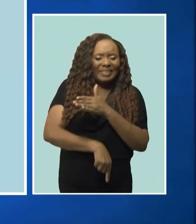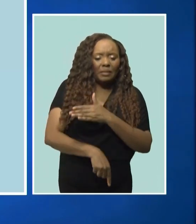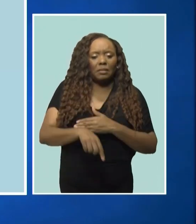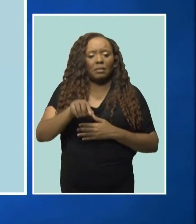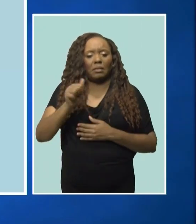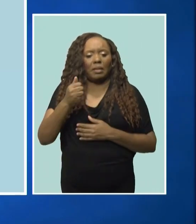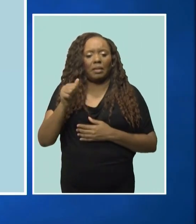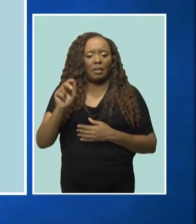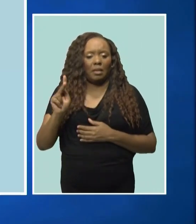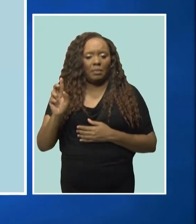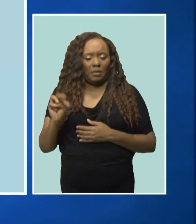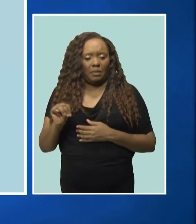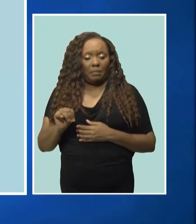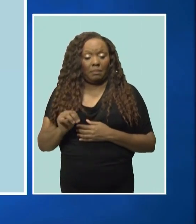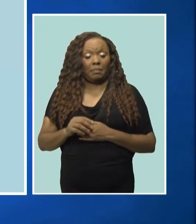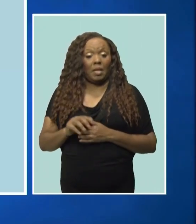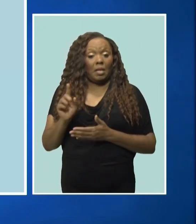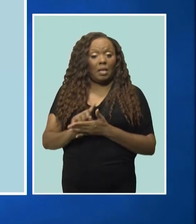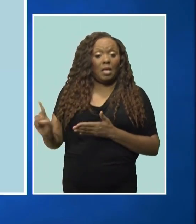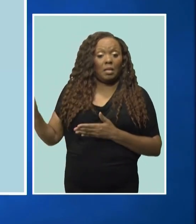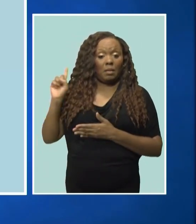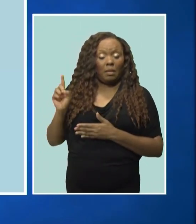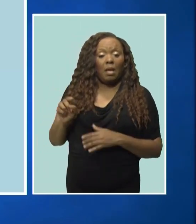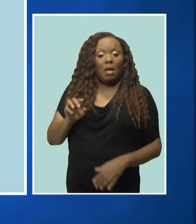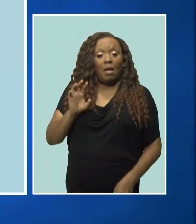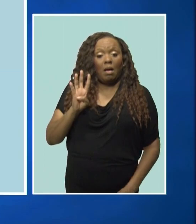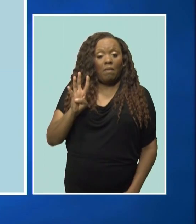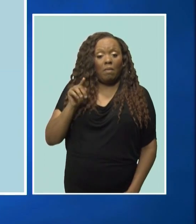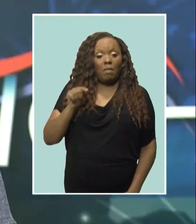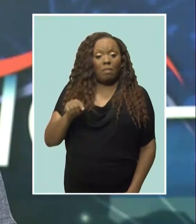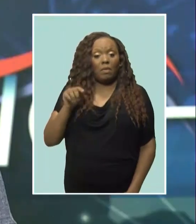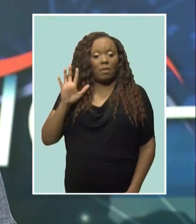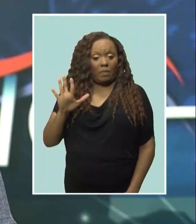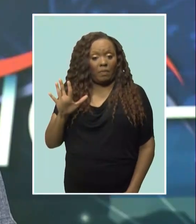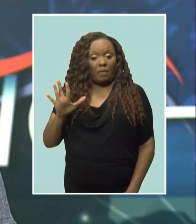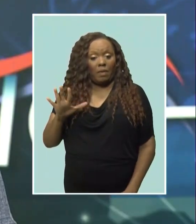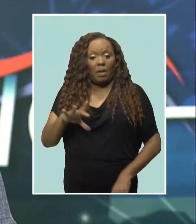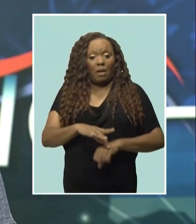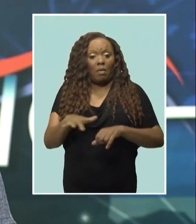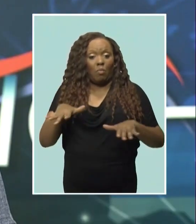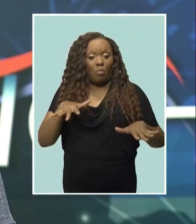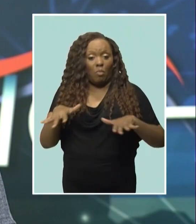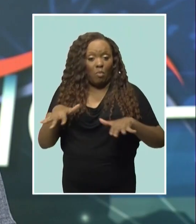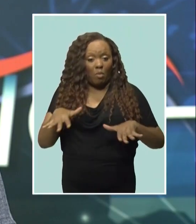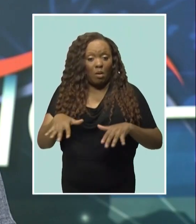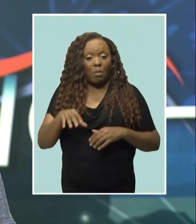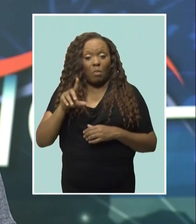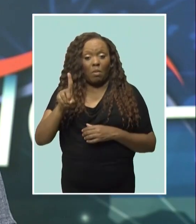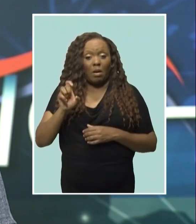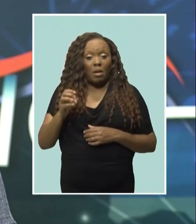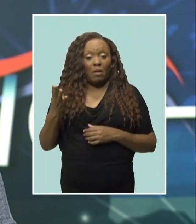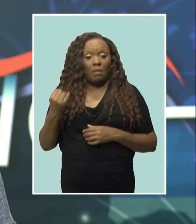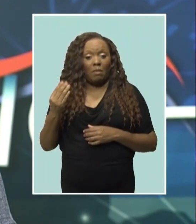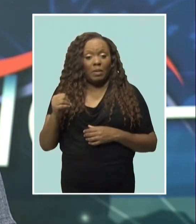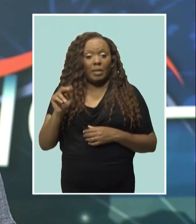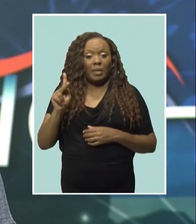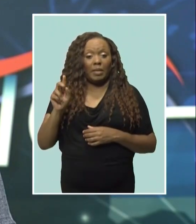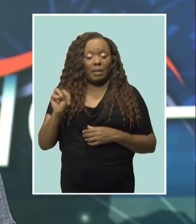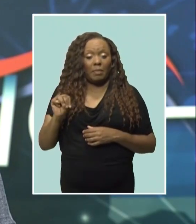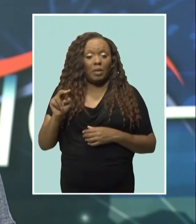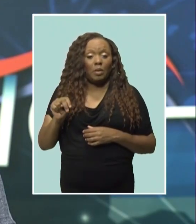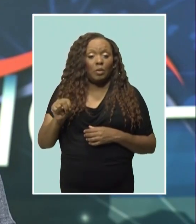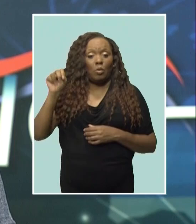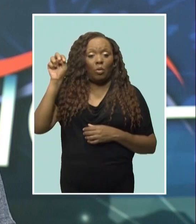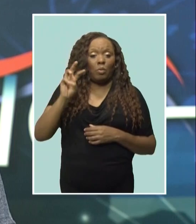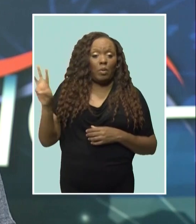10 kilometers. A week ago, a 4.5 magnitude quake was recorded 114 kilometers northwest